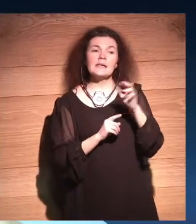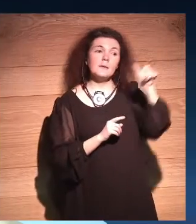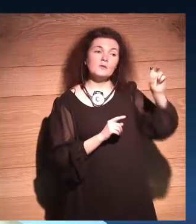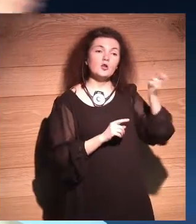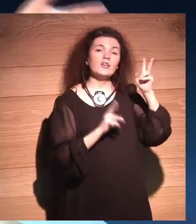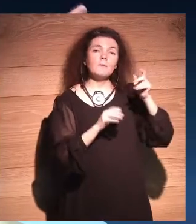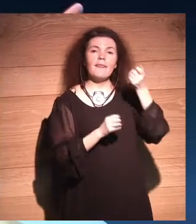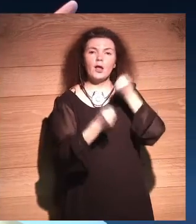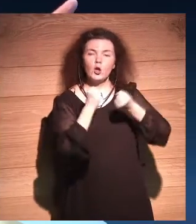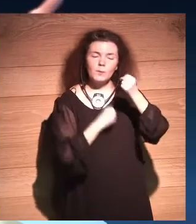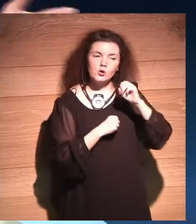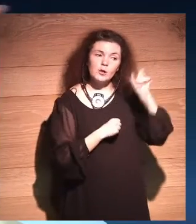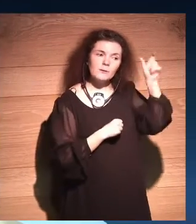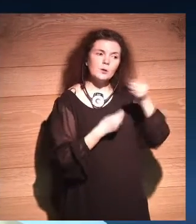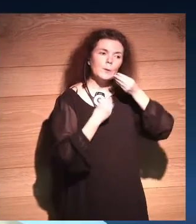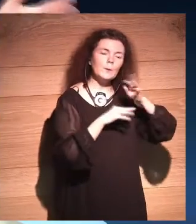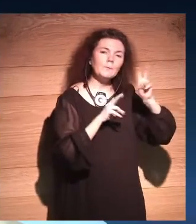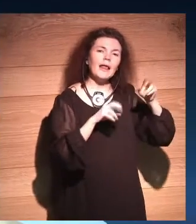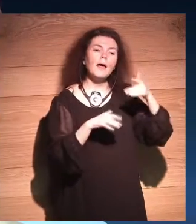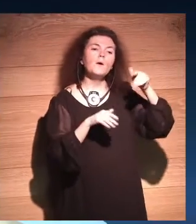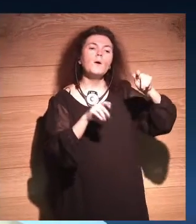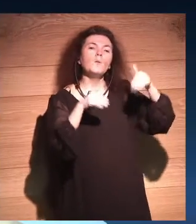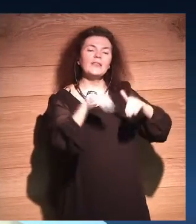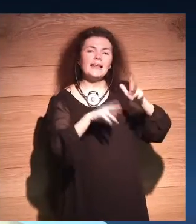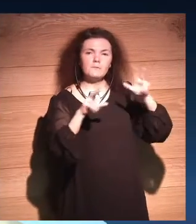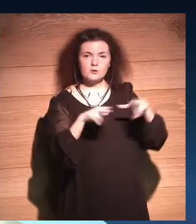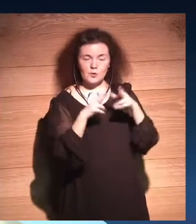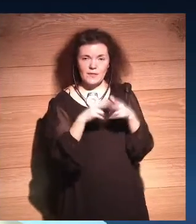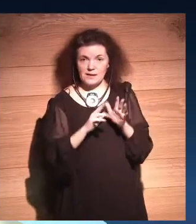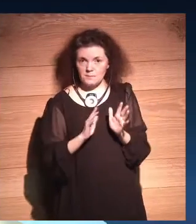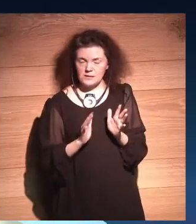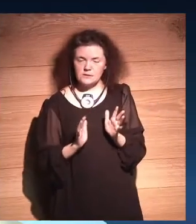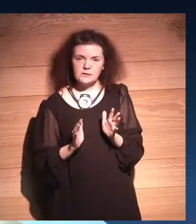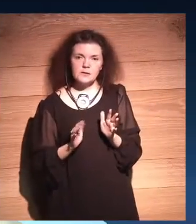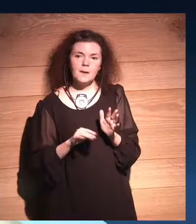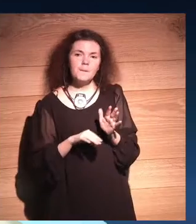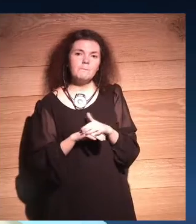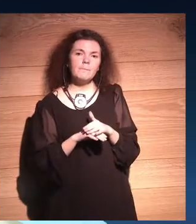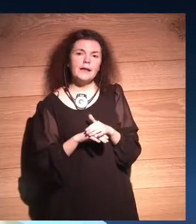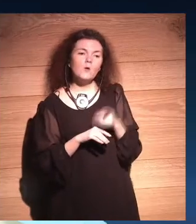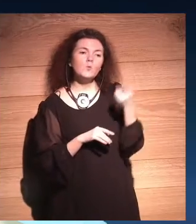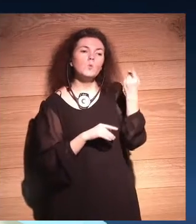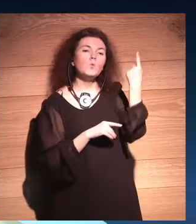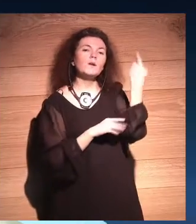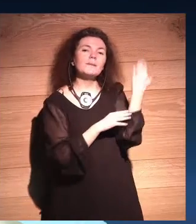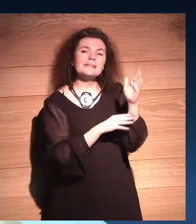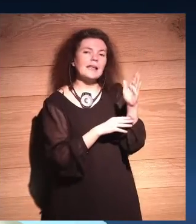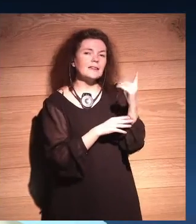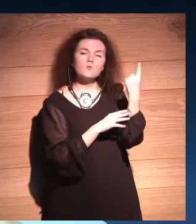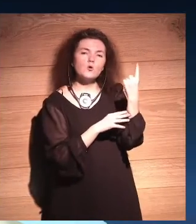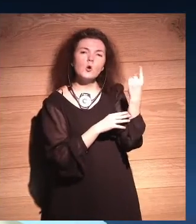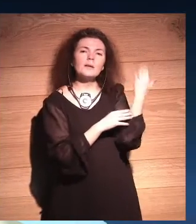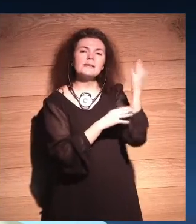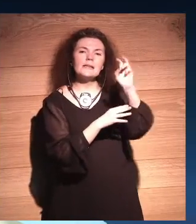issues, but the idea that you have not one representative, but many. That's an idea that has been actually tried